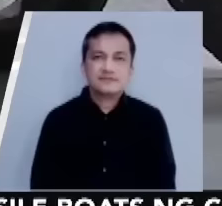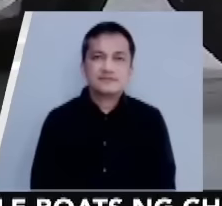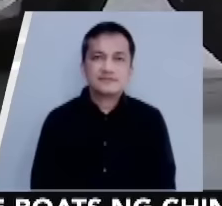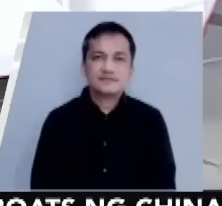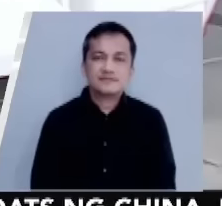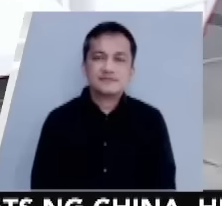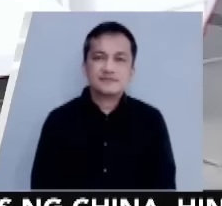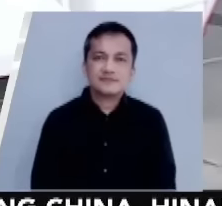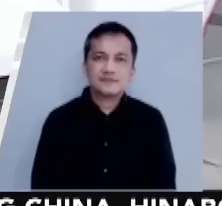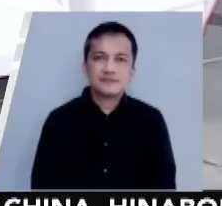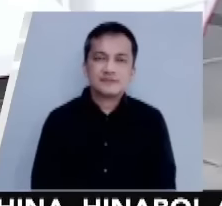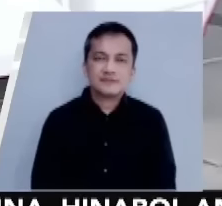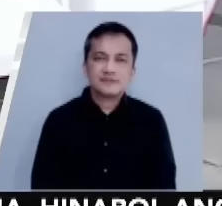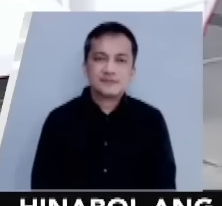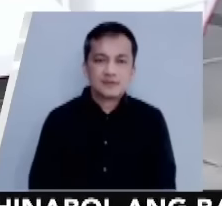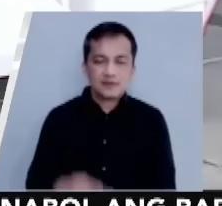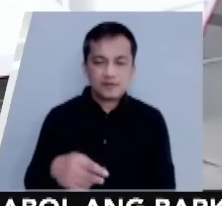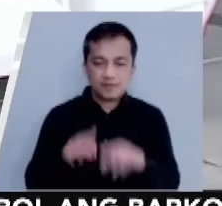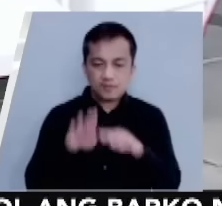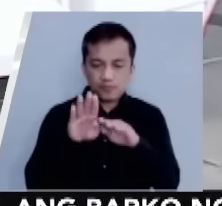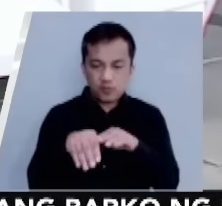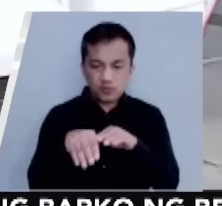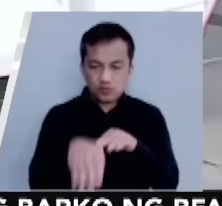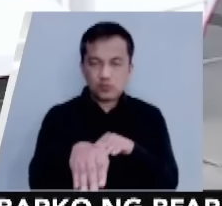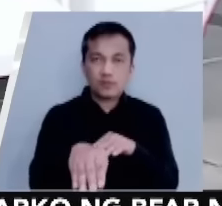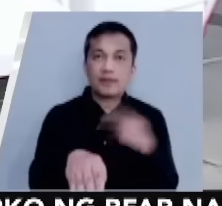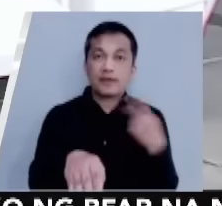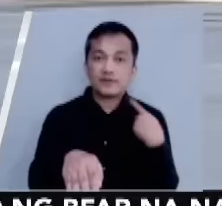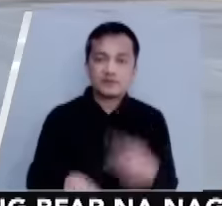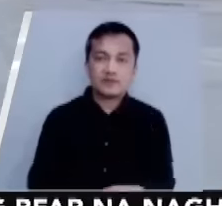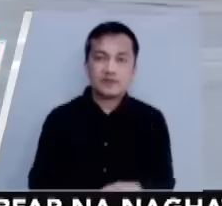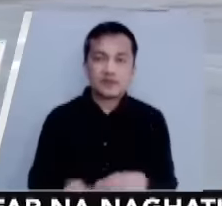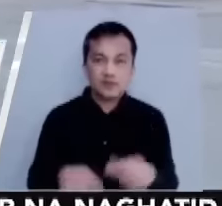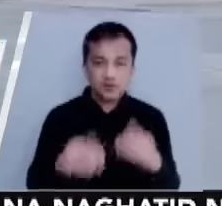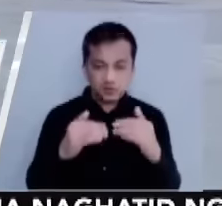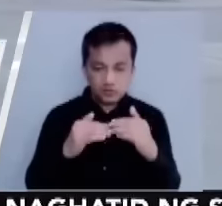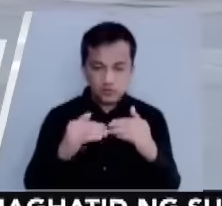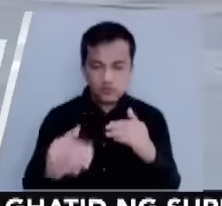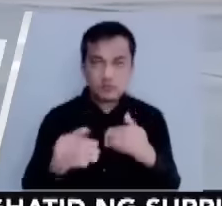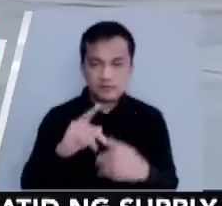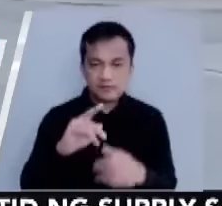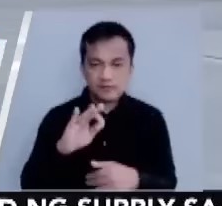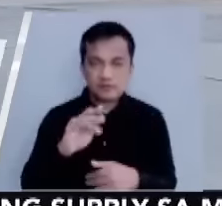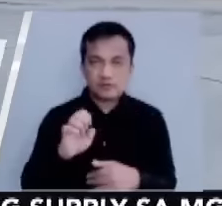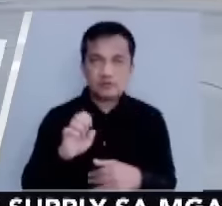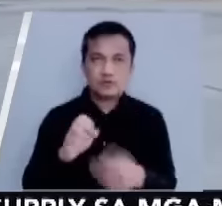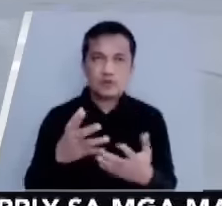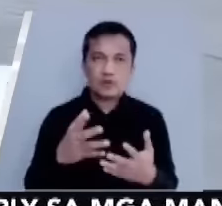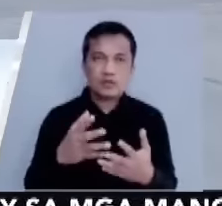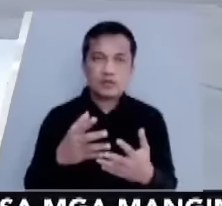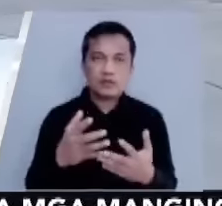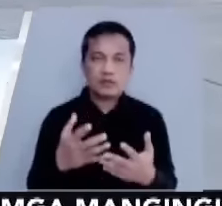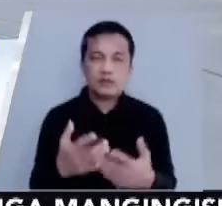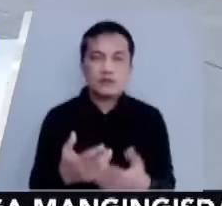Meron din po siyang sustainability features like yung low carbon emission vehicle. So thus, it improves